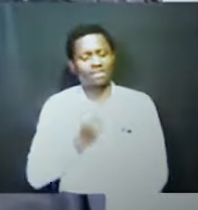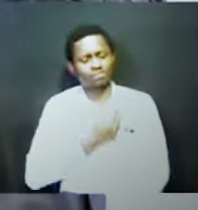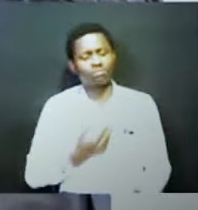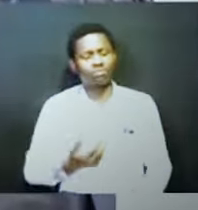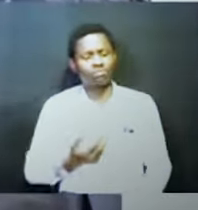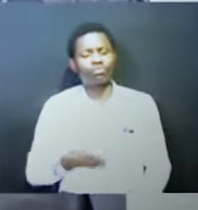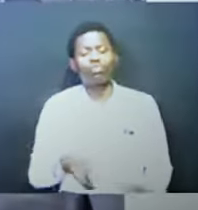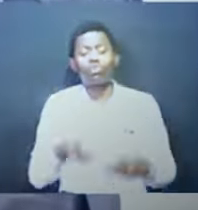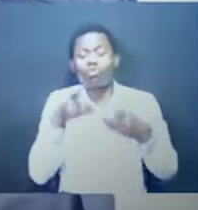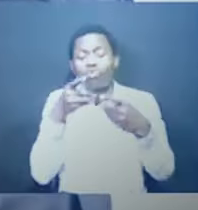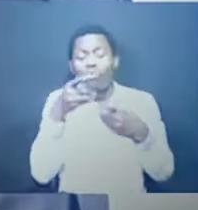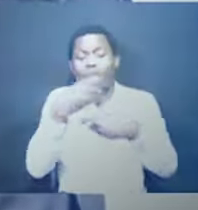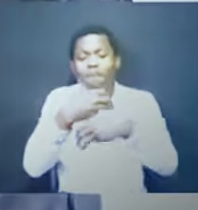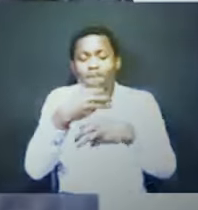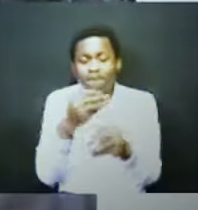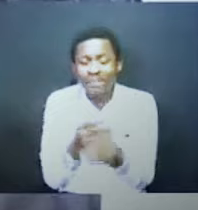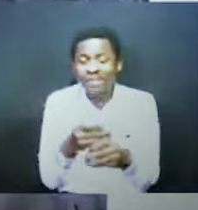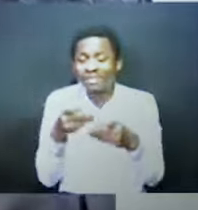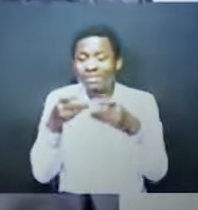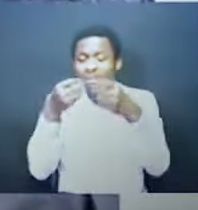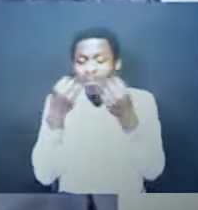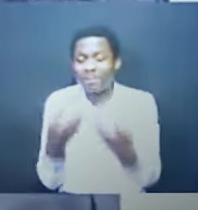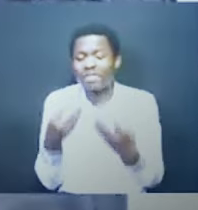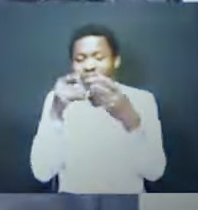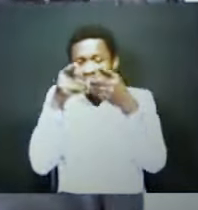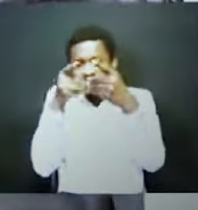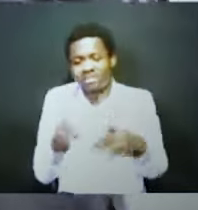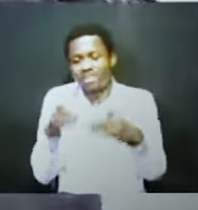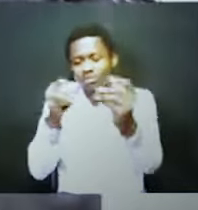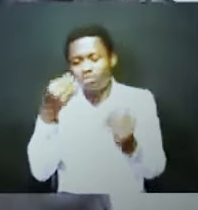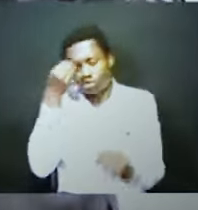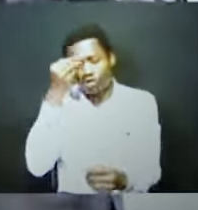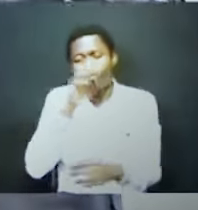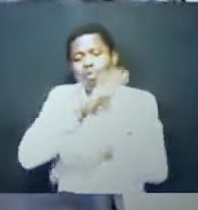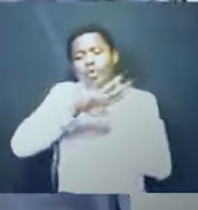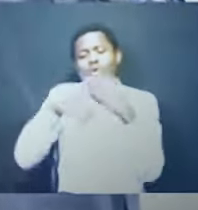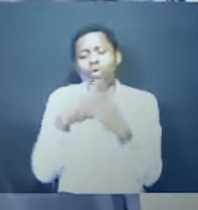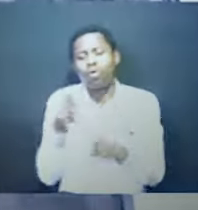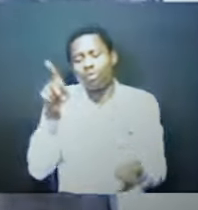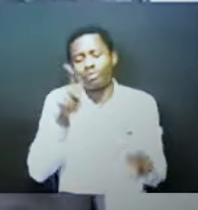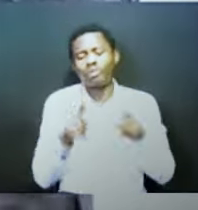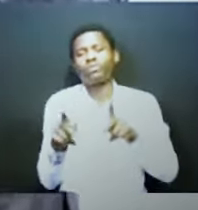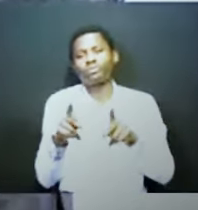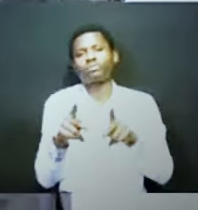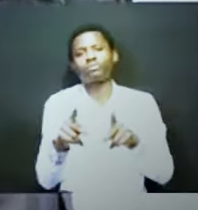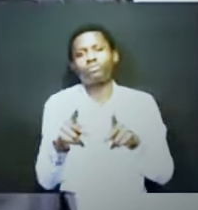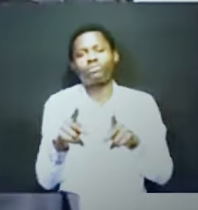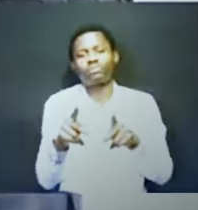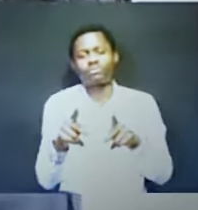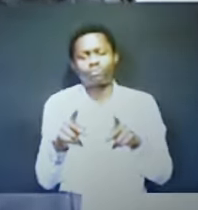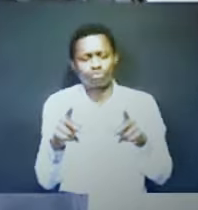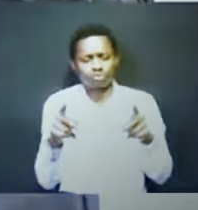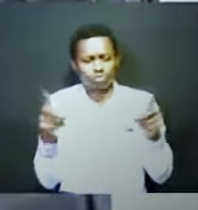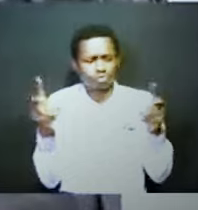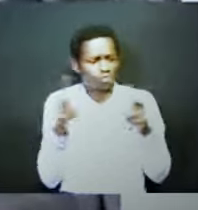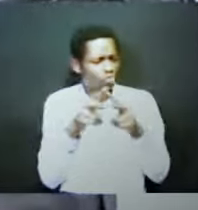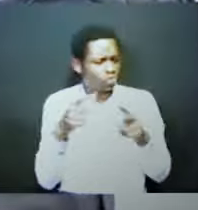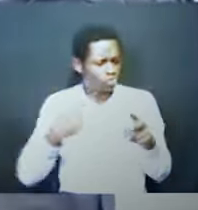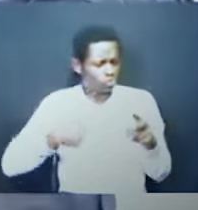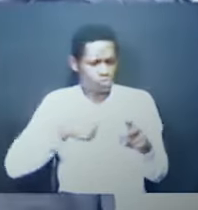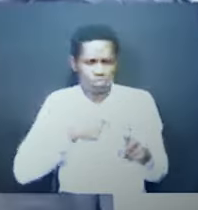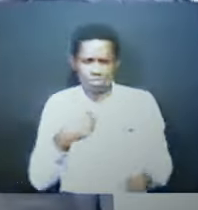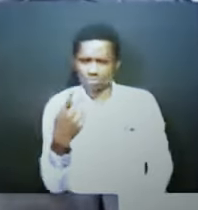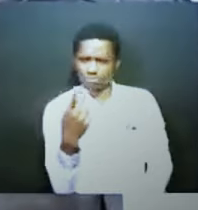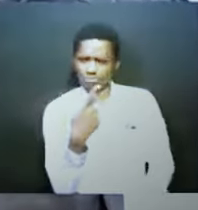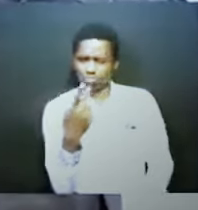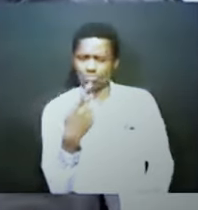make disciples of all people. And therefore, we need